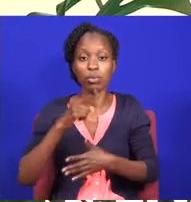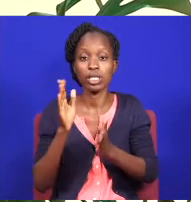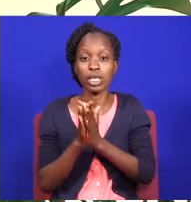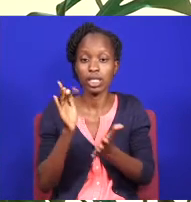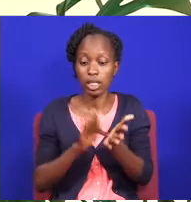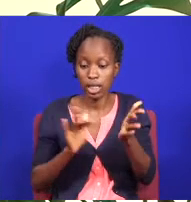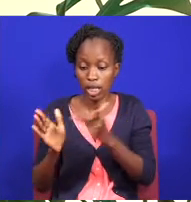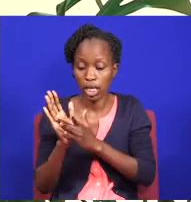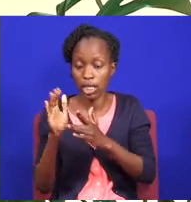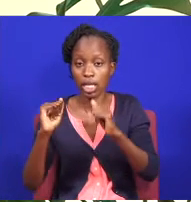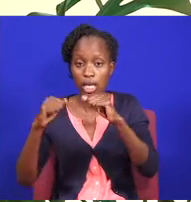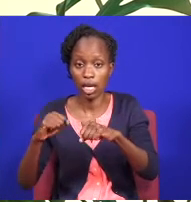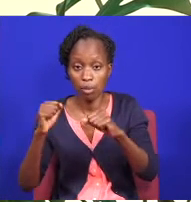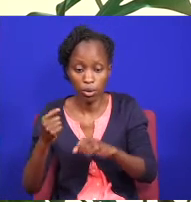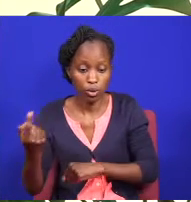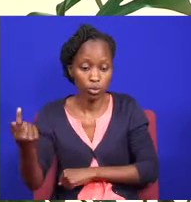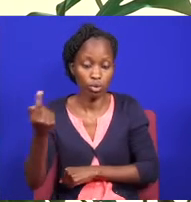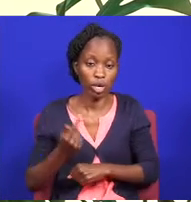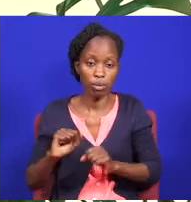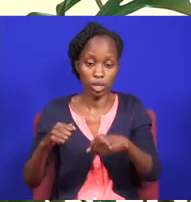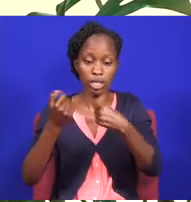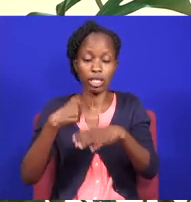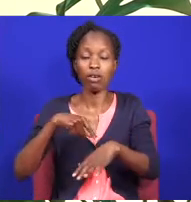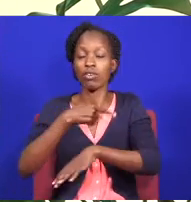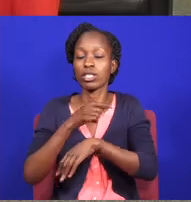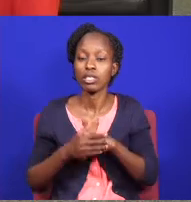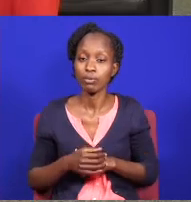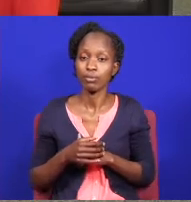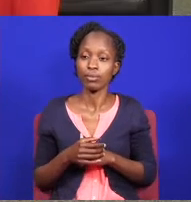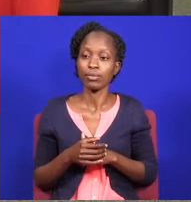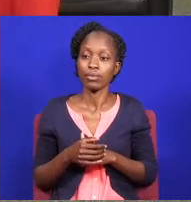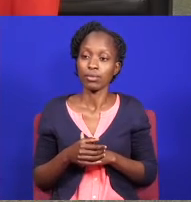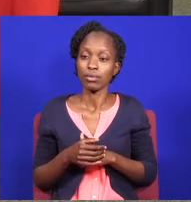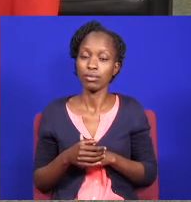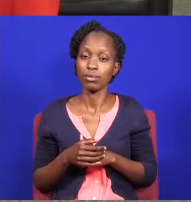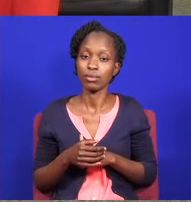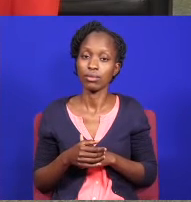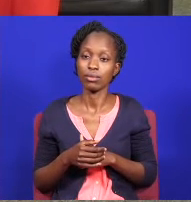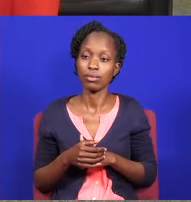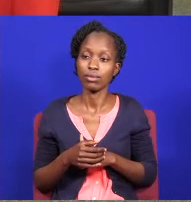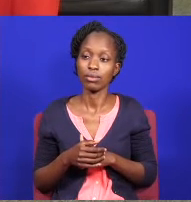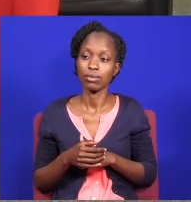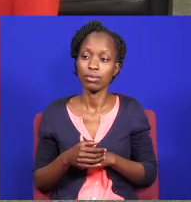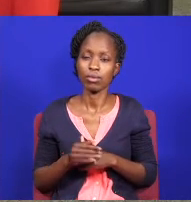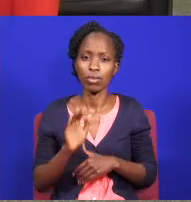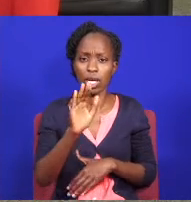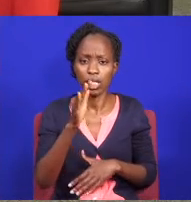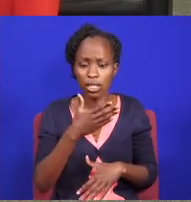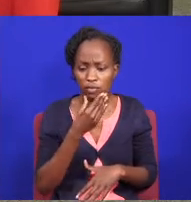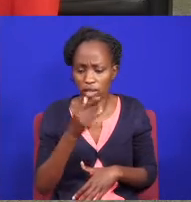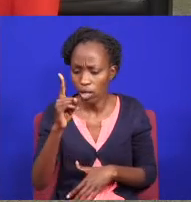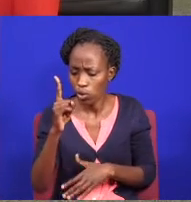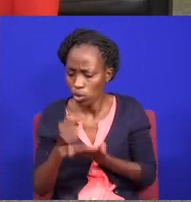able to come through for us. Is that so, Tugi? Yes. Yes. Maybe you are, did you ask your father to help you make